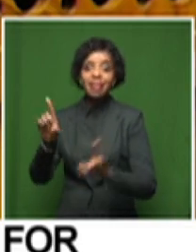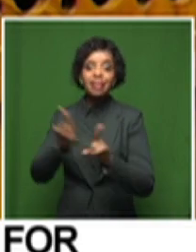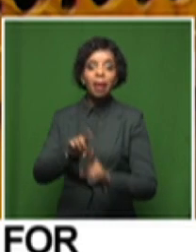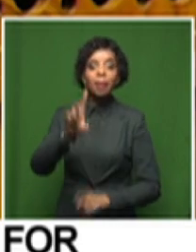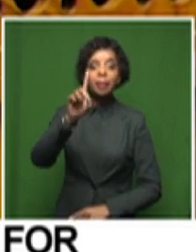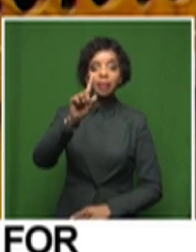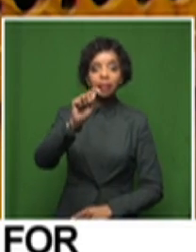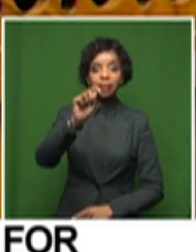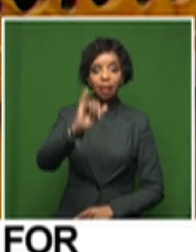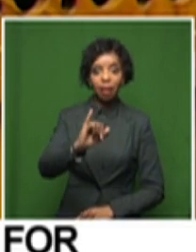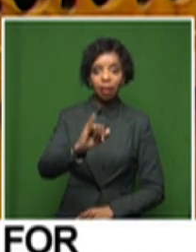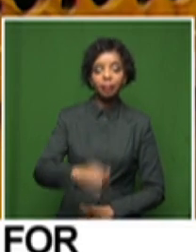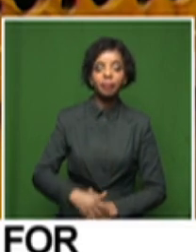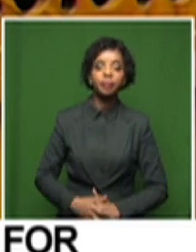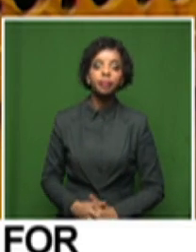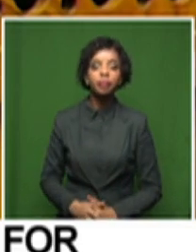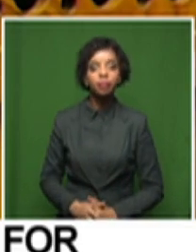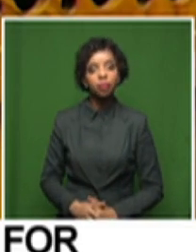In summary,